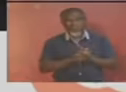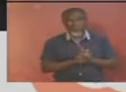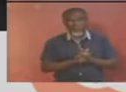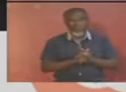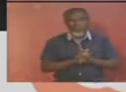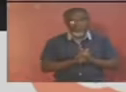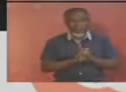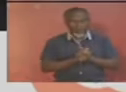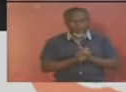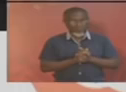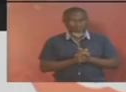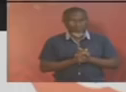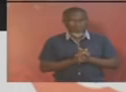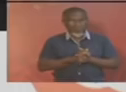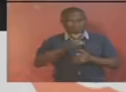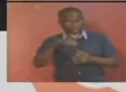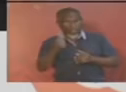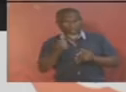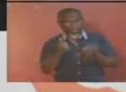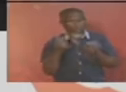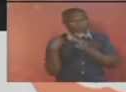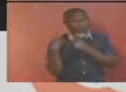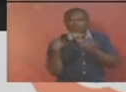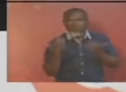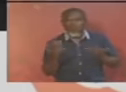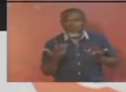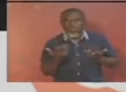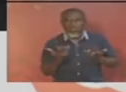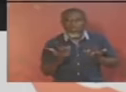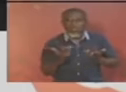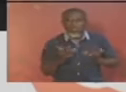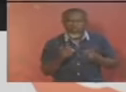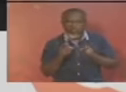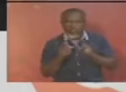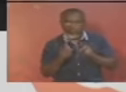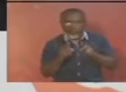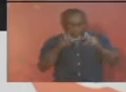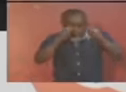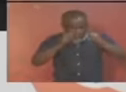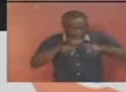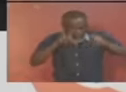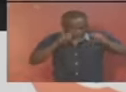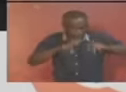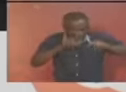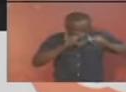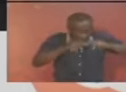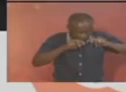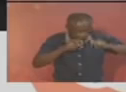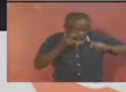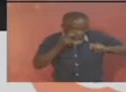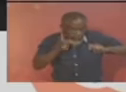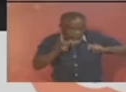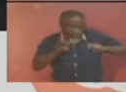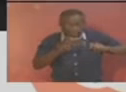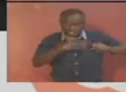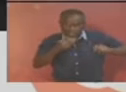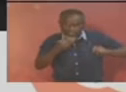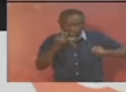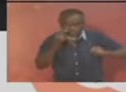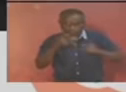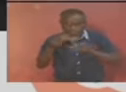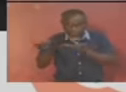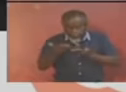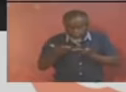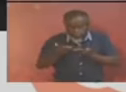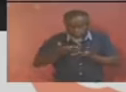is in laboratory direct testing, as well as validation of test kits, We provide information with our multiple